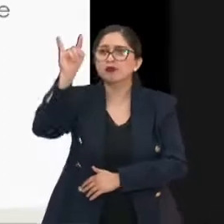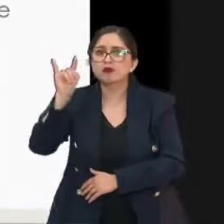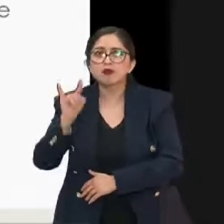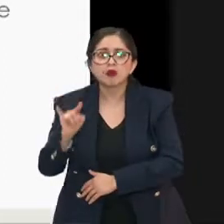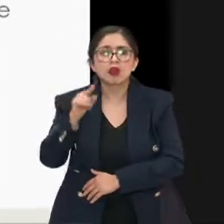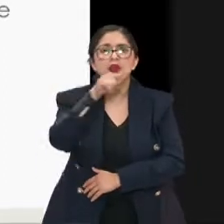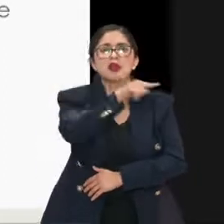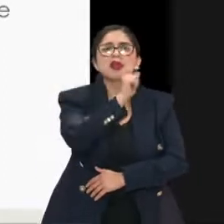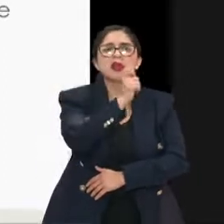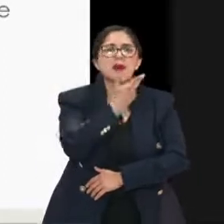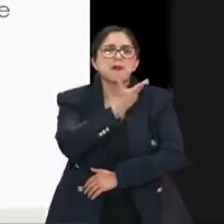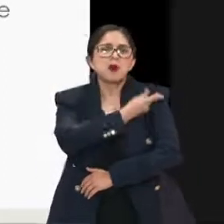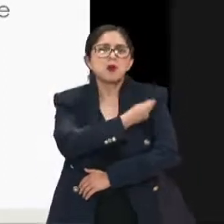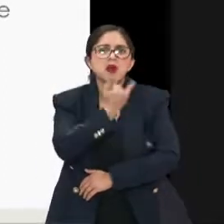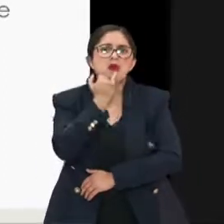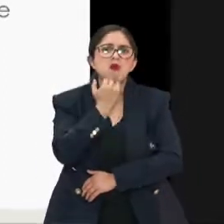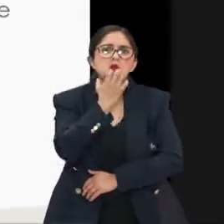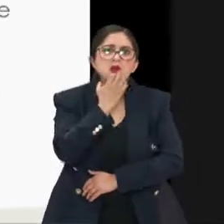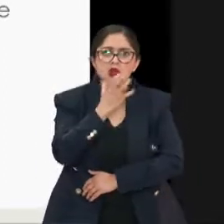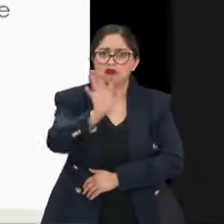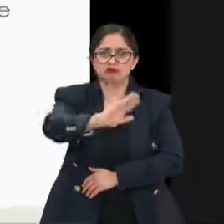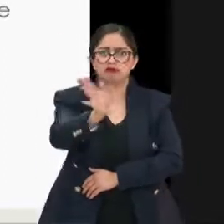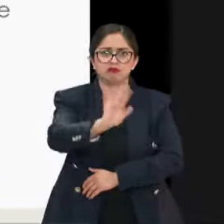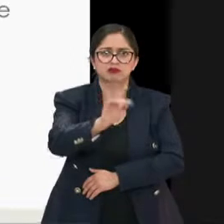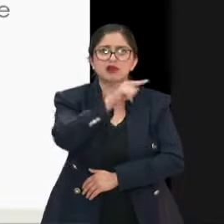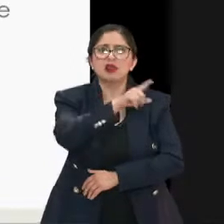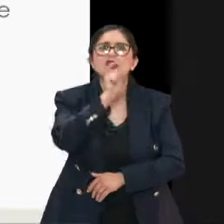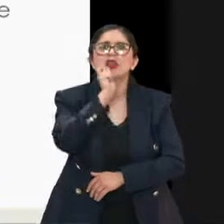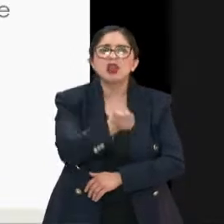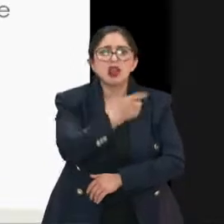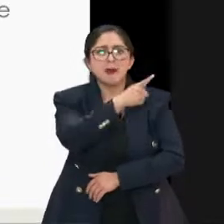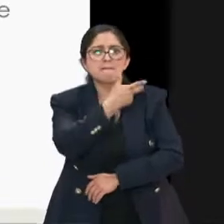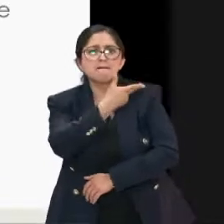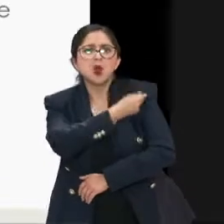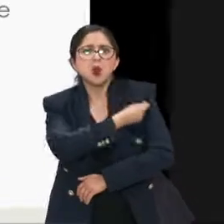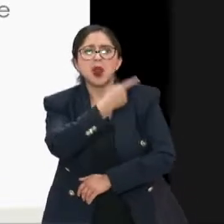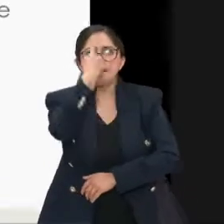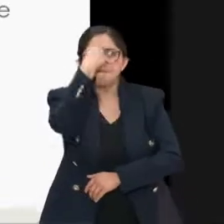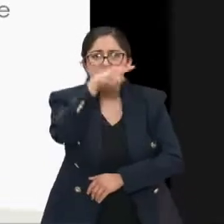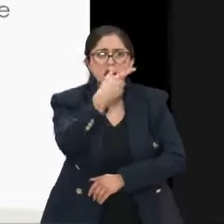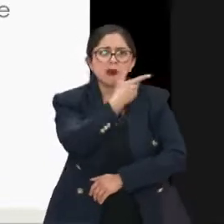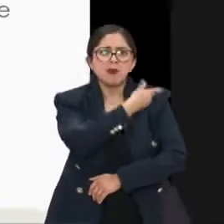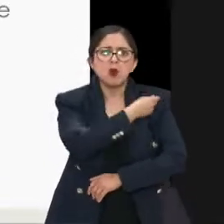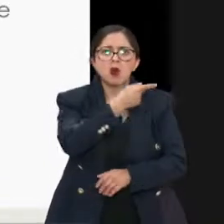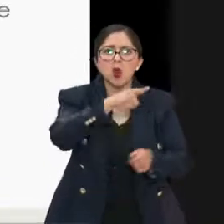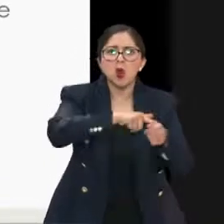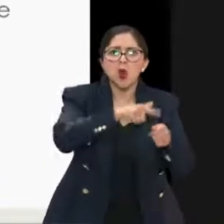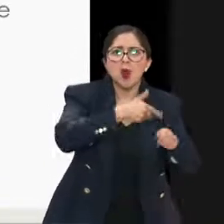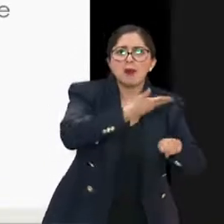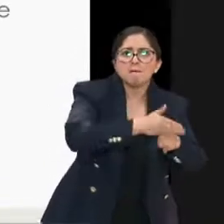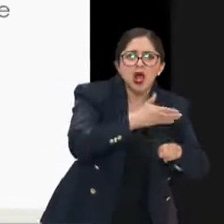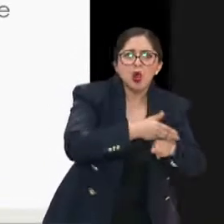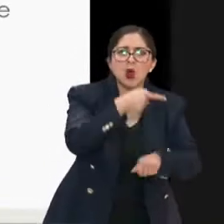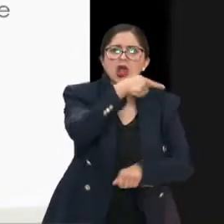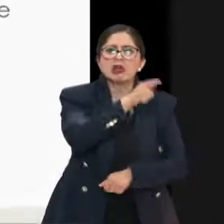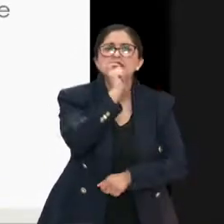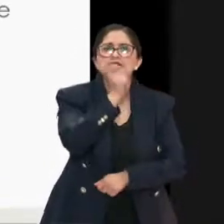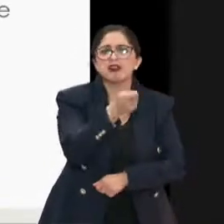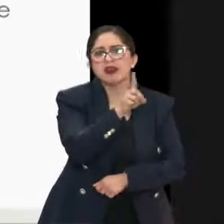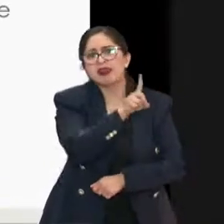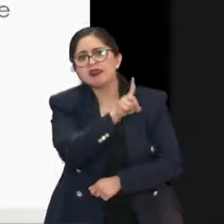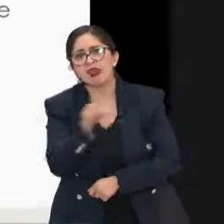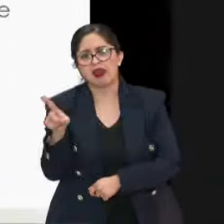ethnical communities wanted to have, and right now there is another part that is saying that this is